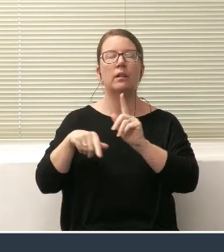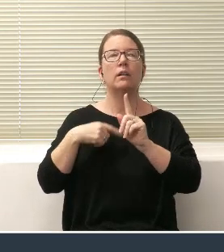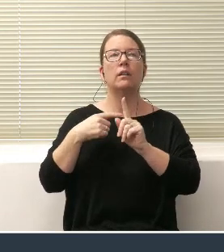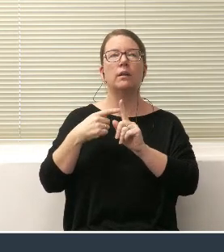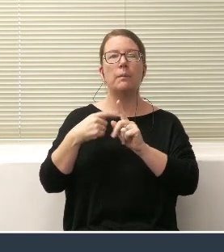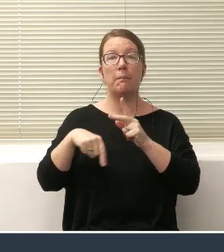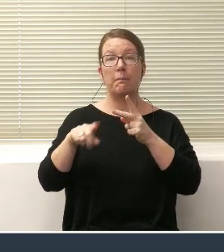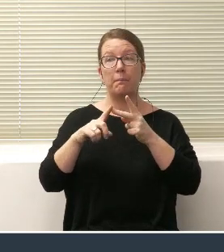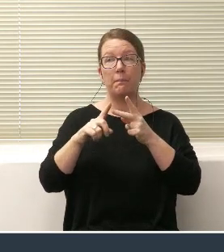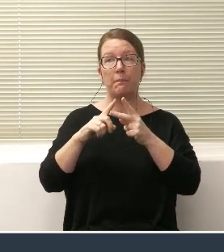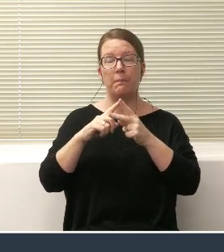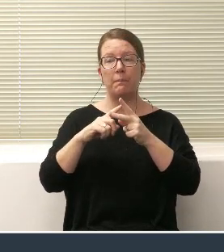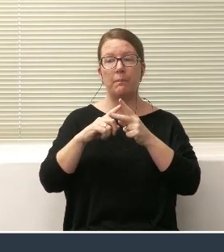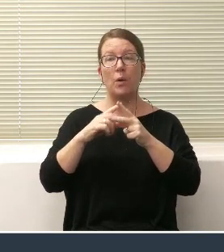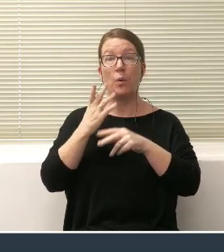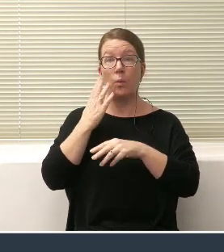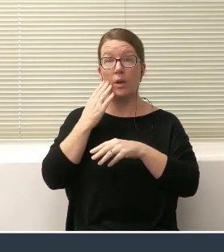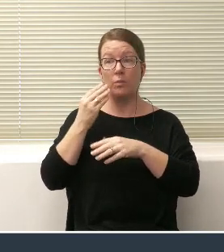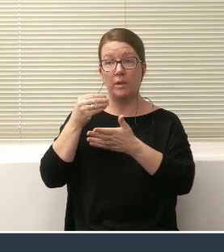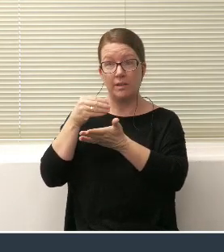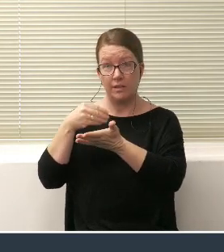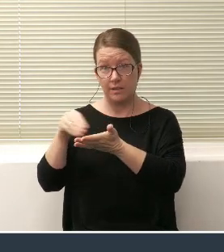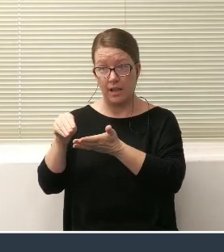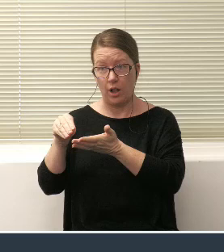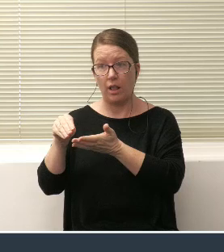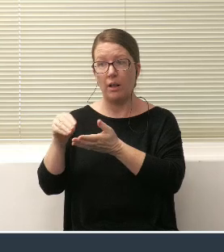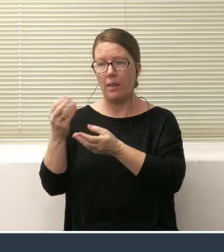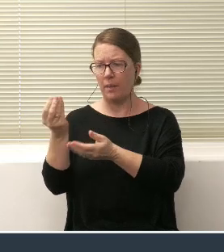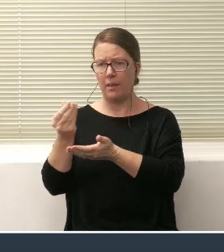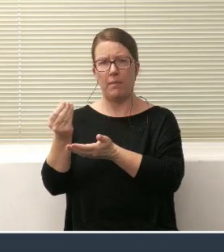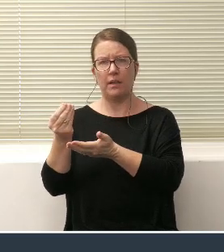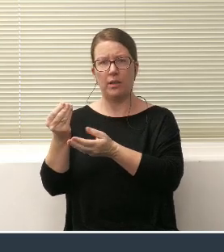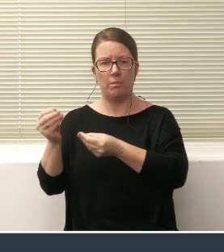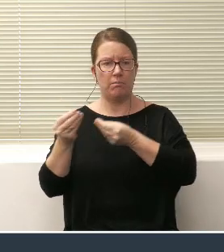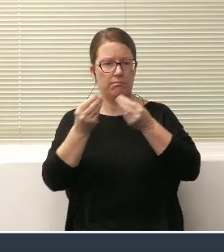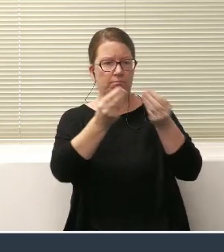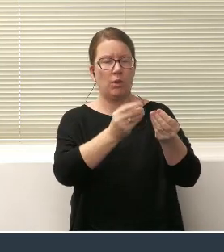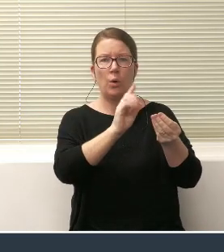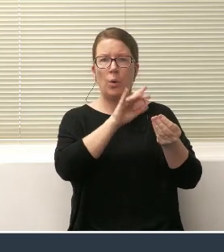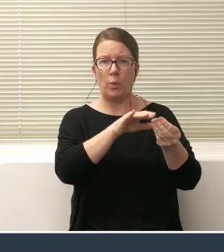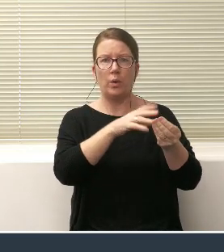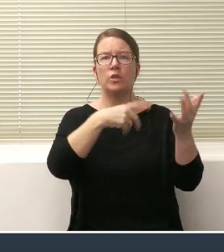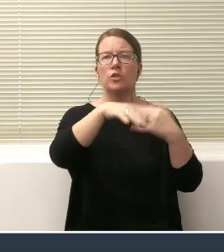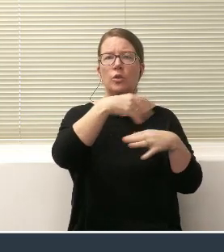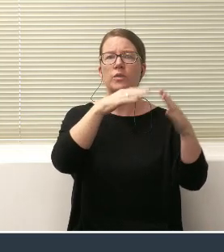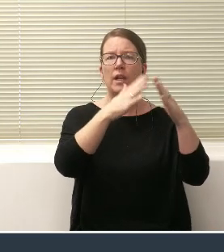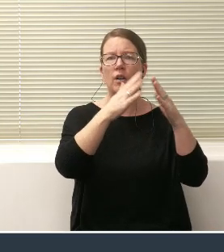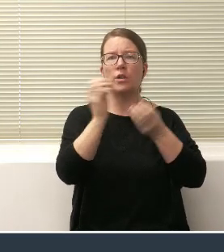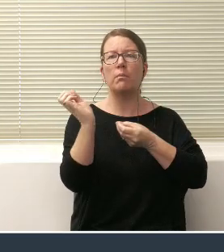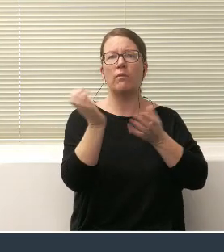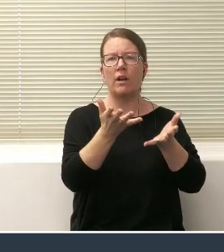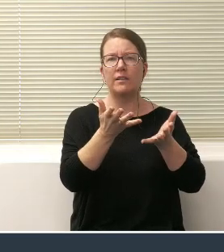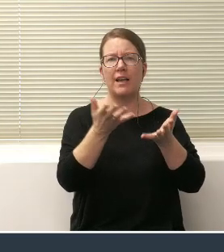that potentially that when we divest that it goes to a social housing provider. So how does this work with